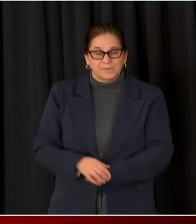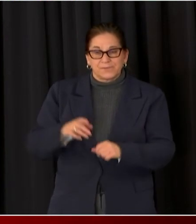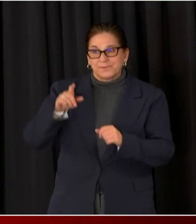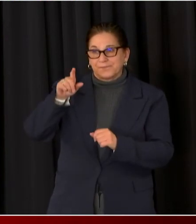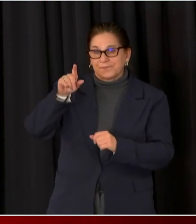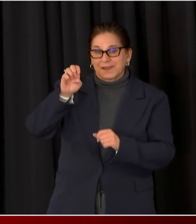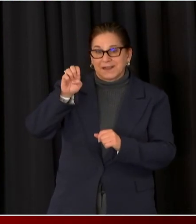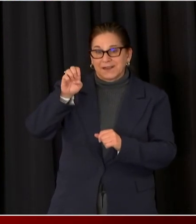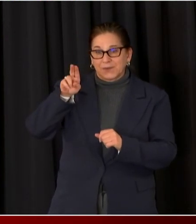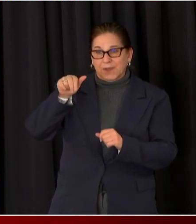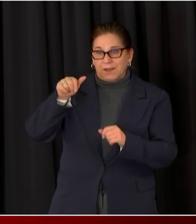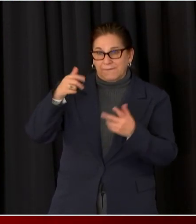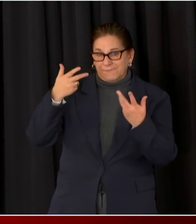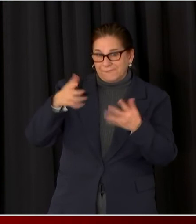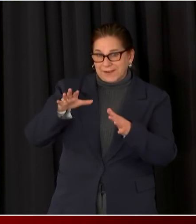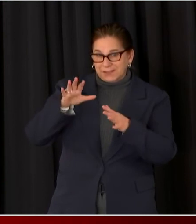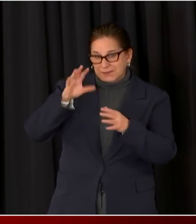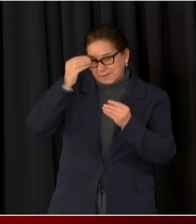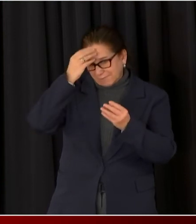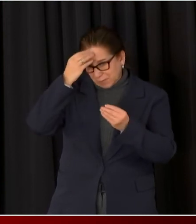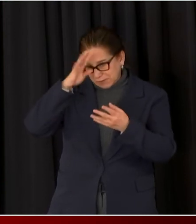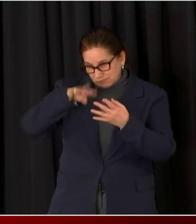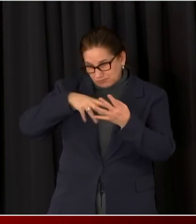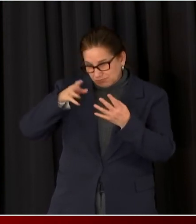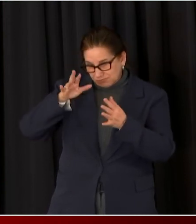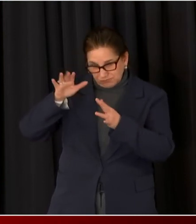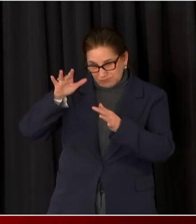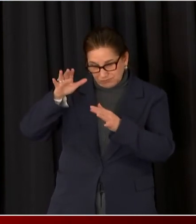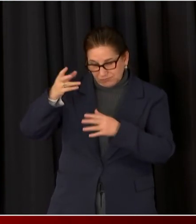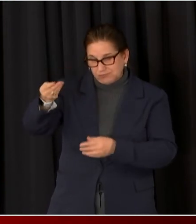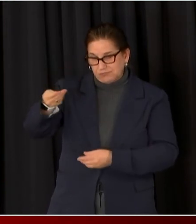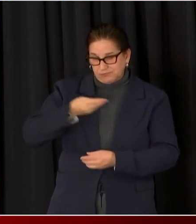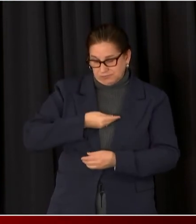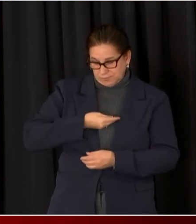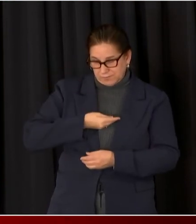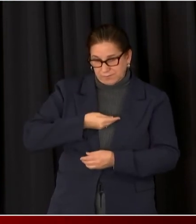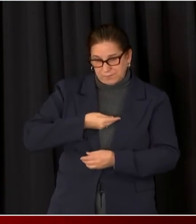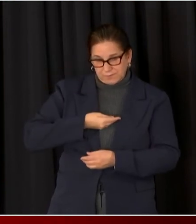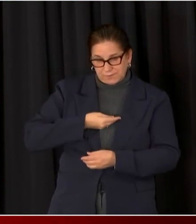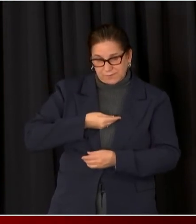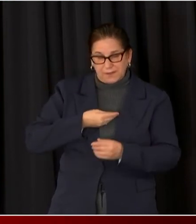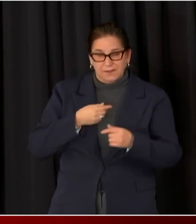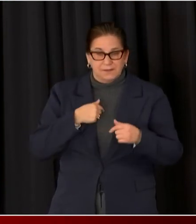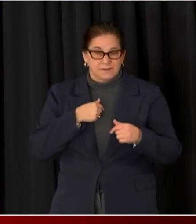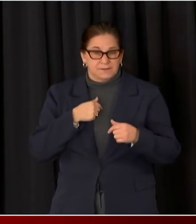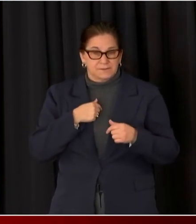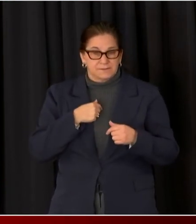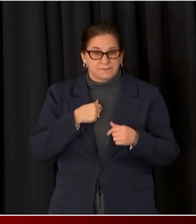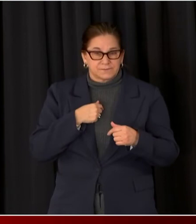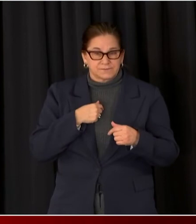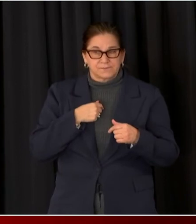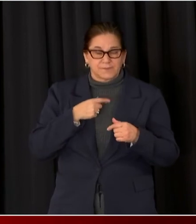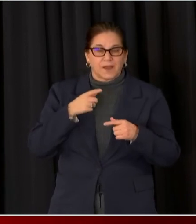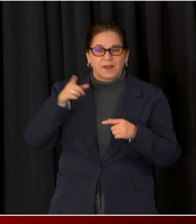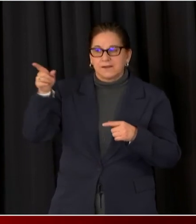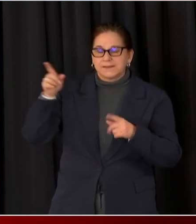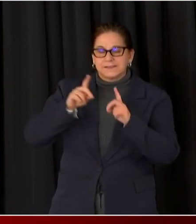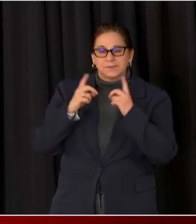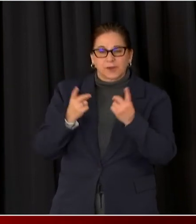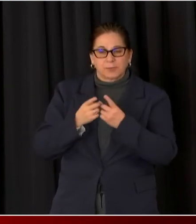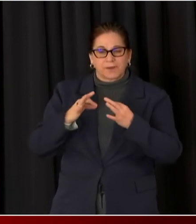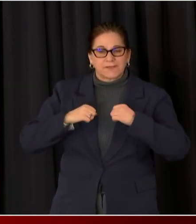depends. Because logistically, Mark, the Department of Defense is saying that they could give us a vaccine the day that